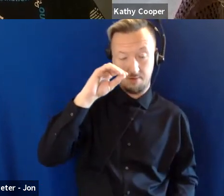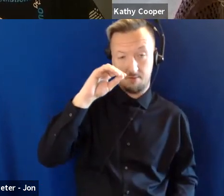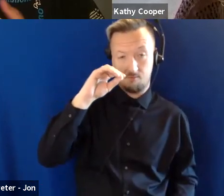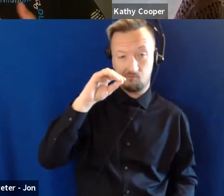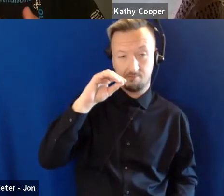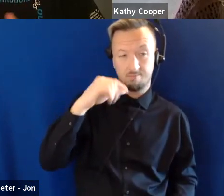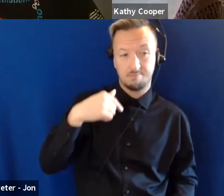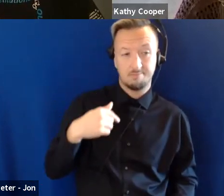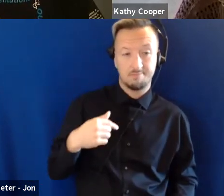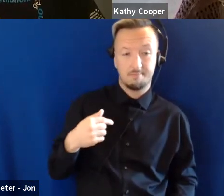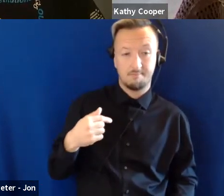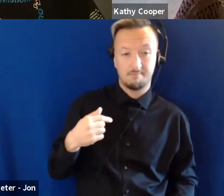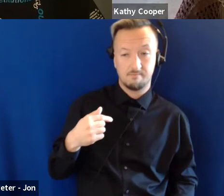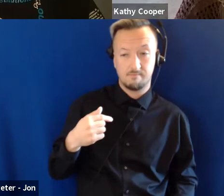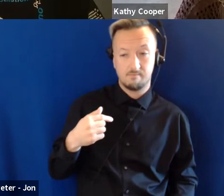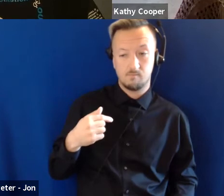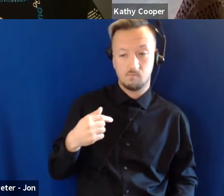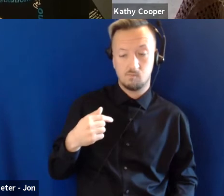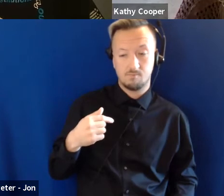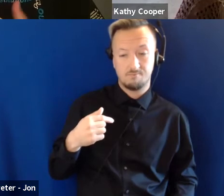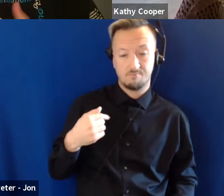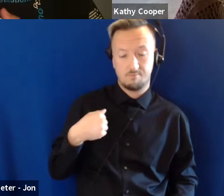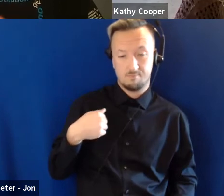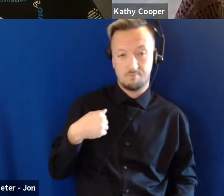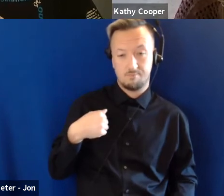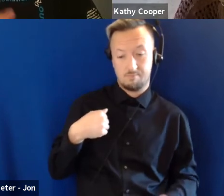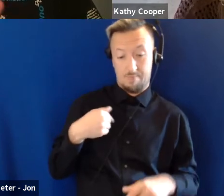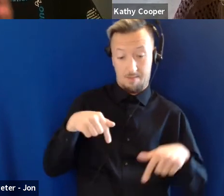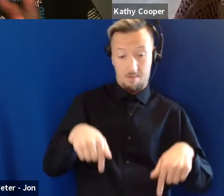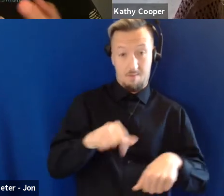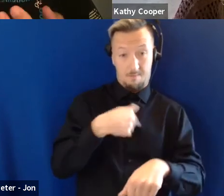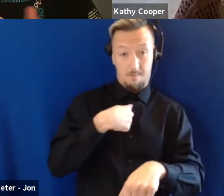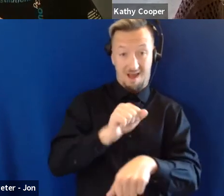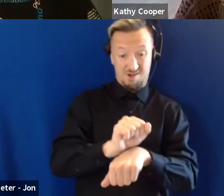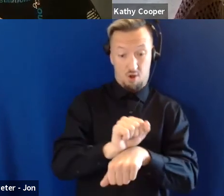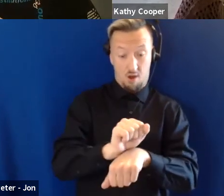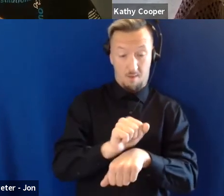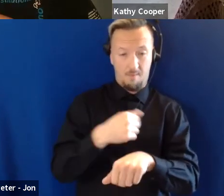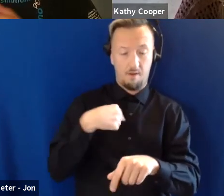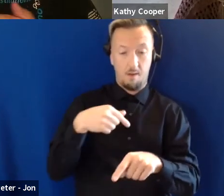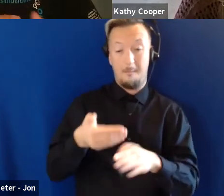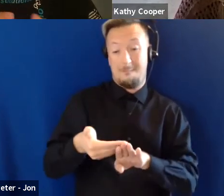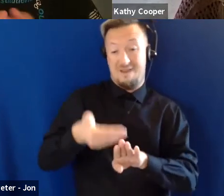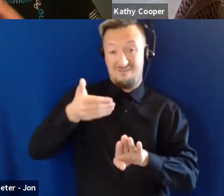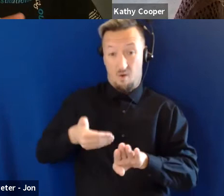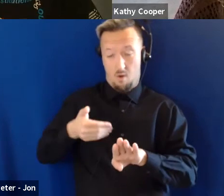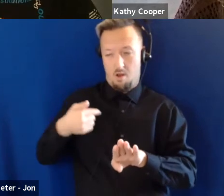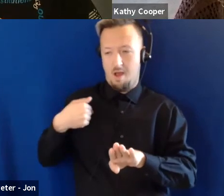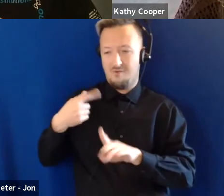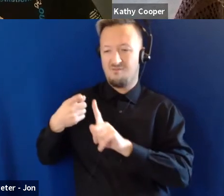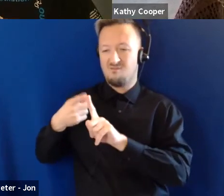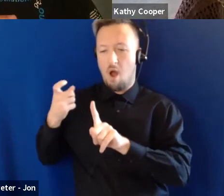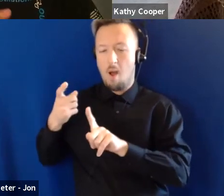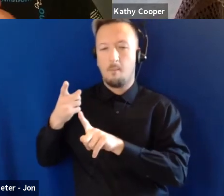I come to this work from a pretty strong background in community organizing